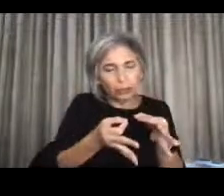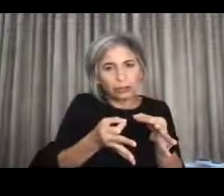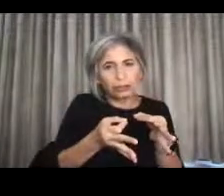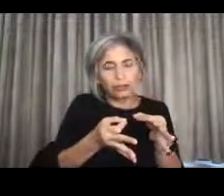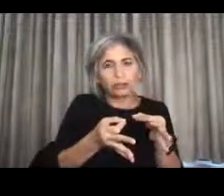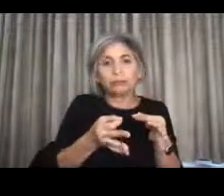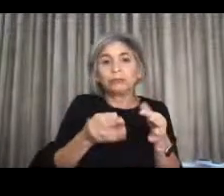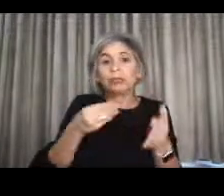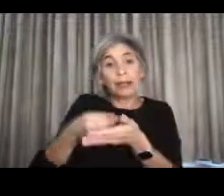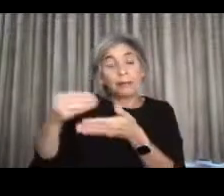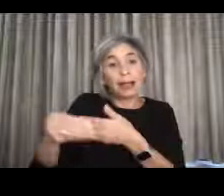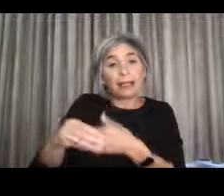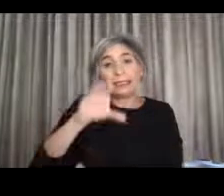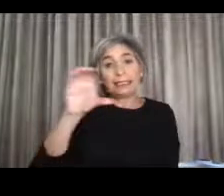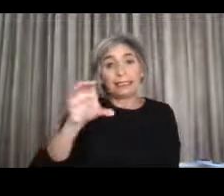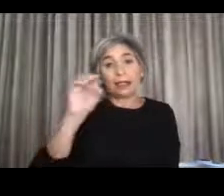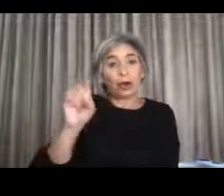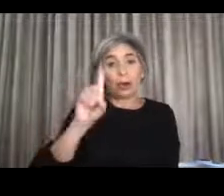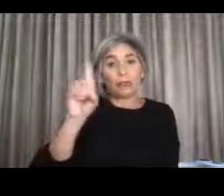install a CO detector.